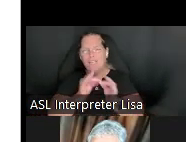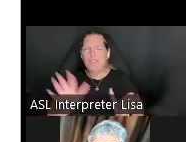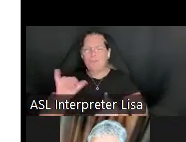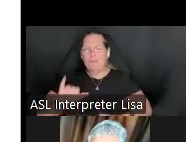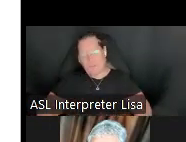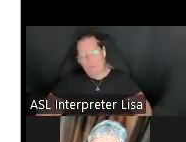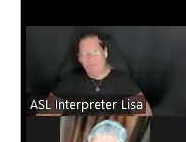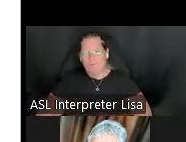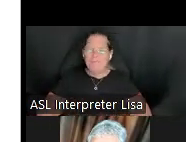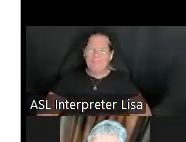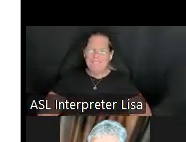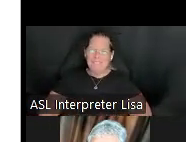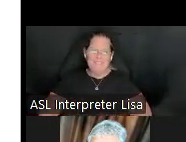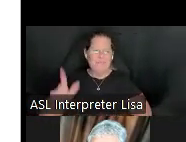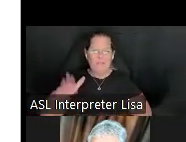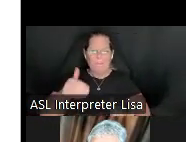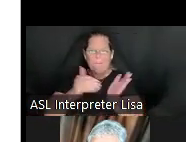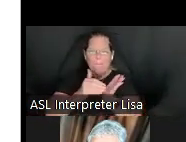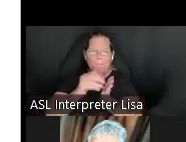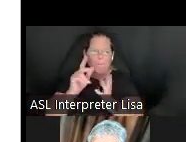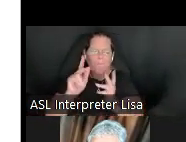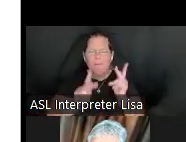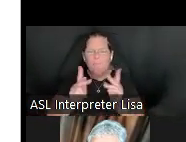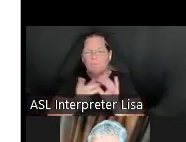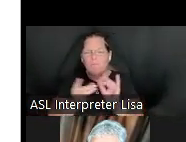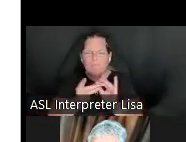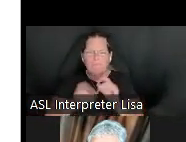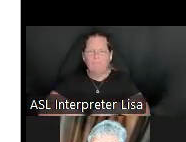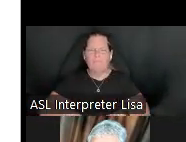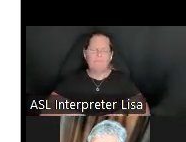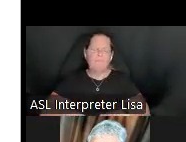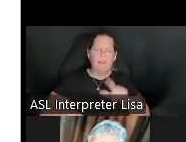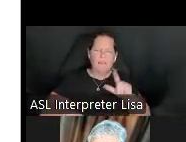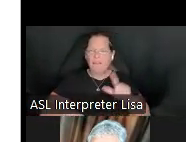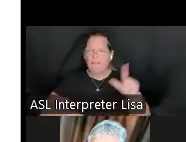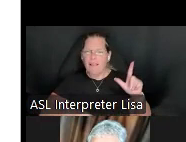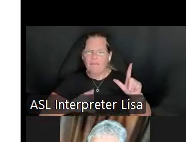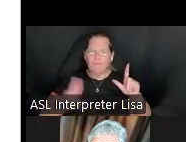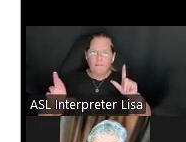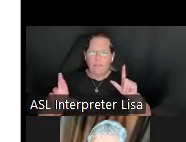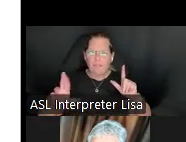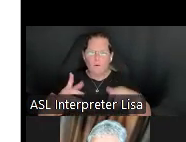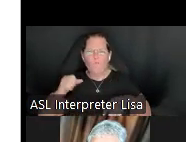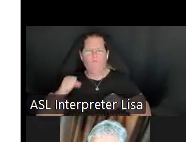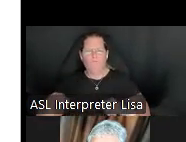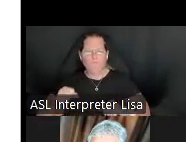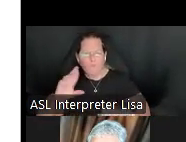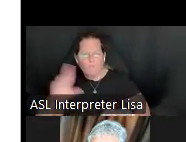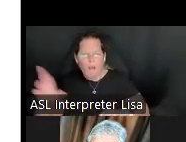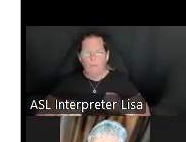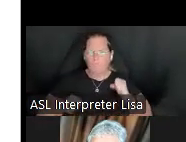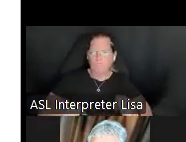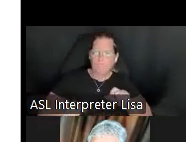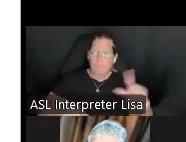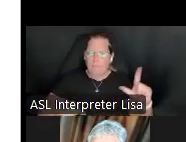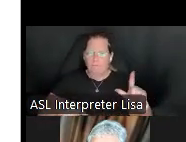there often we do hear people refer to left side strengths or right side strengths in our brain.